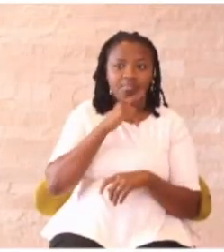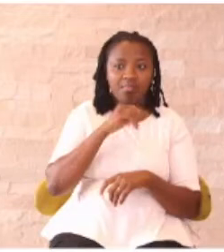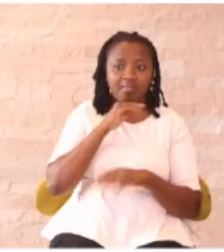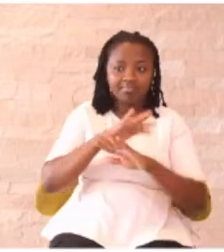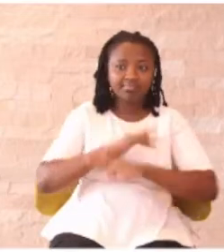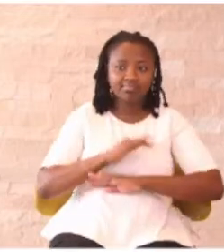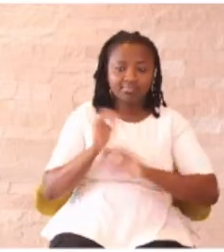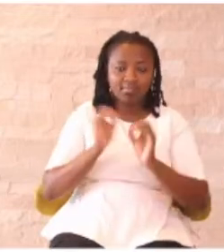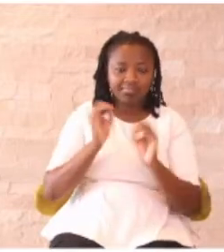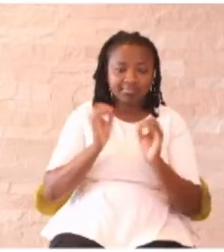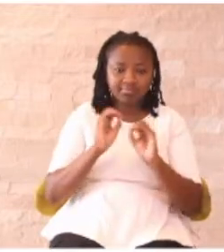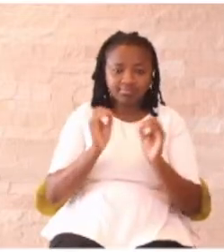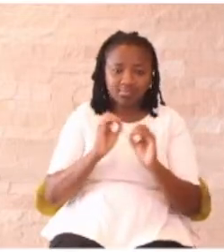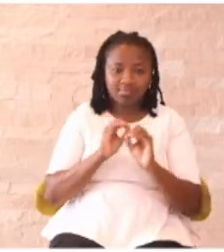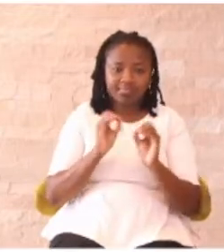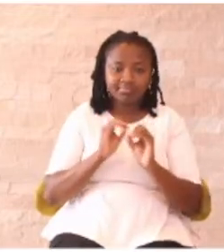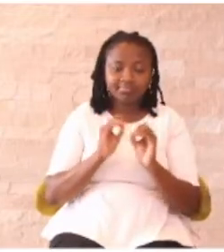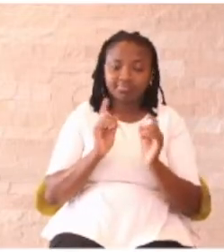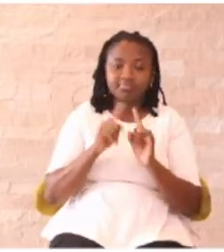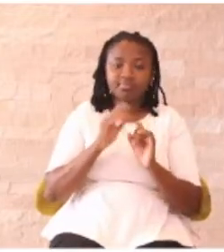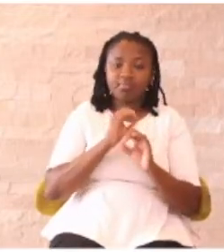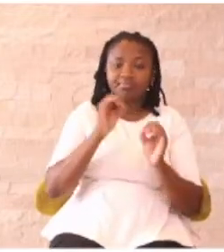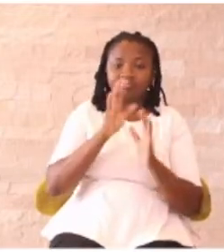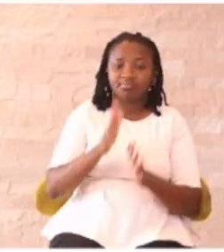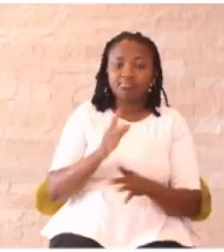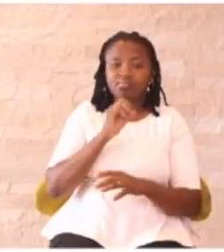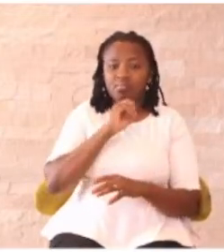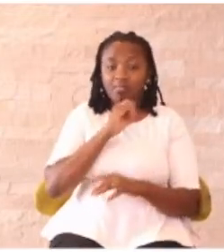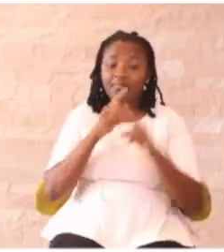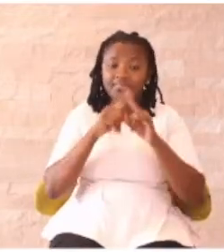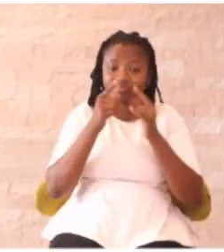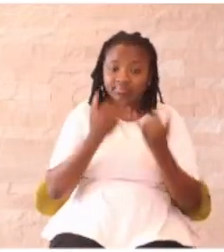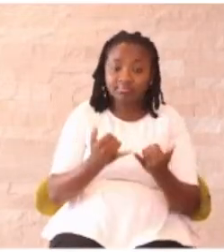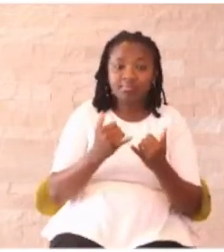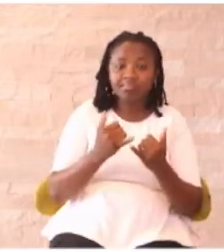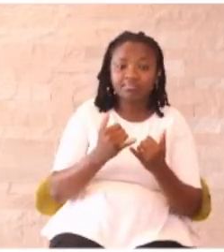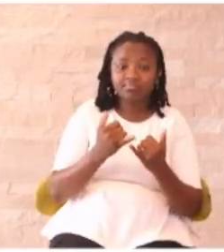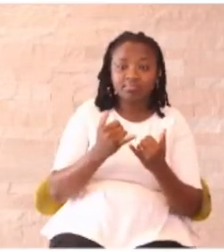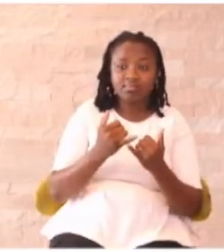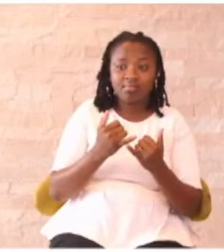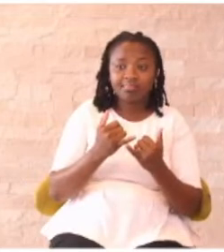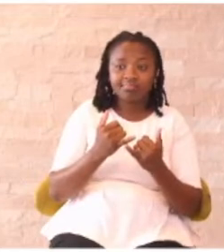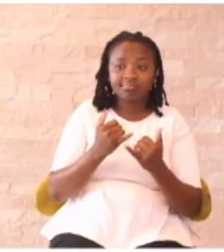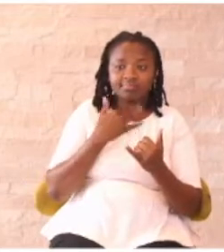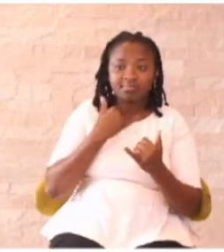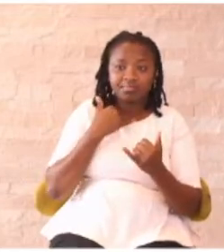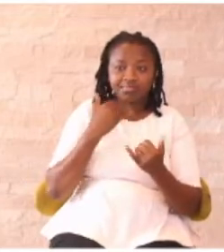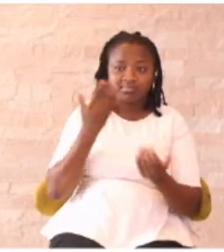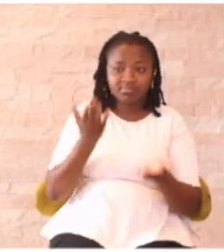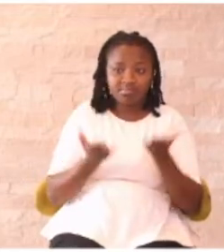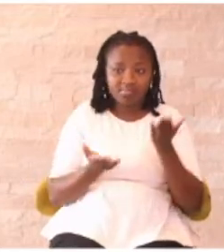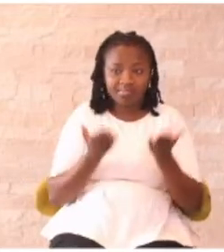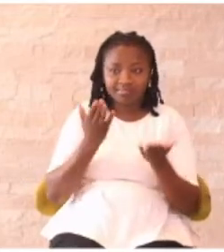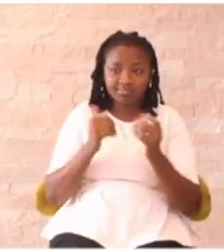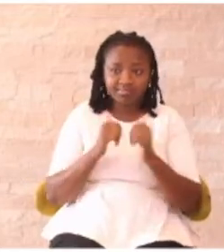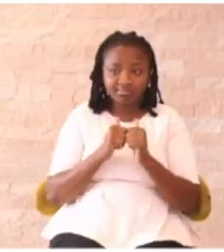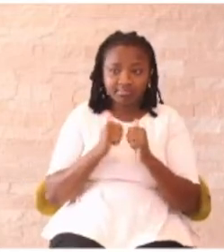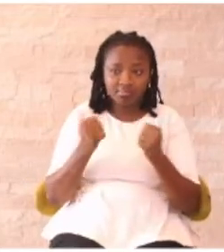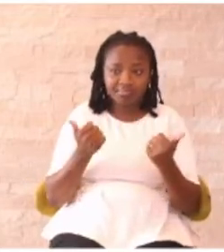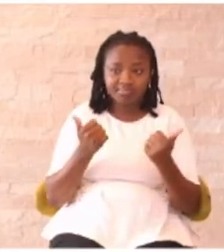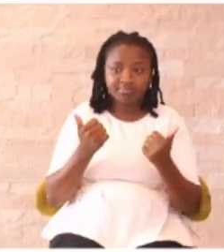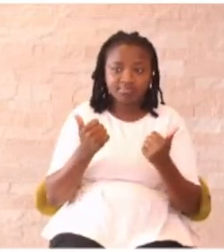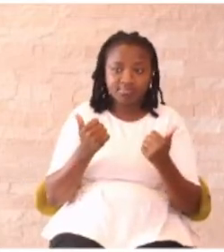noise. So, of course, to ensure that we are not shooting ourselves in the foot, the